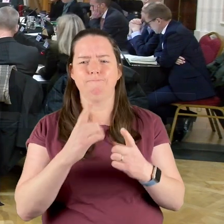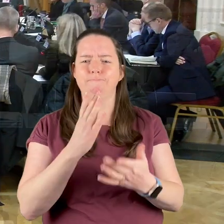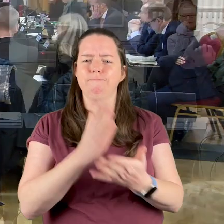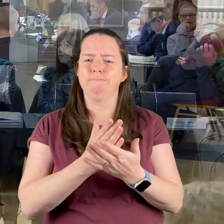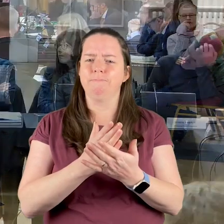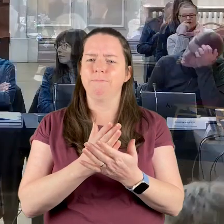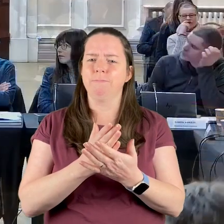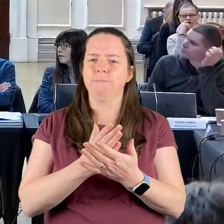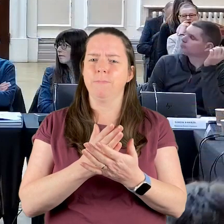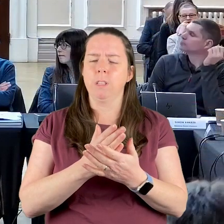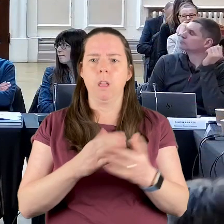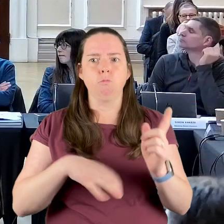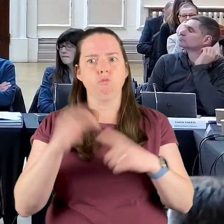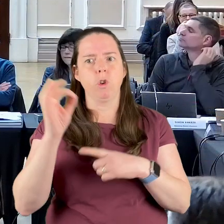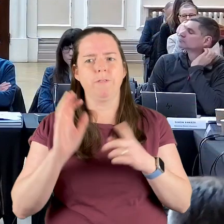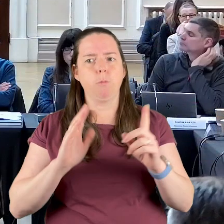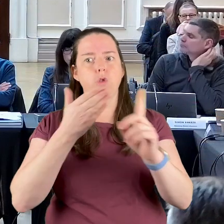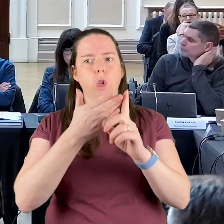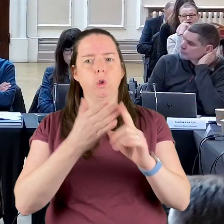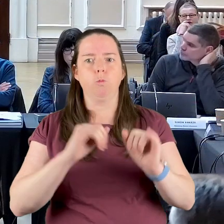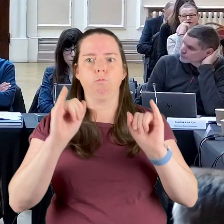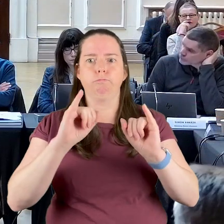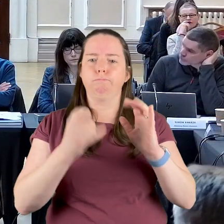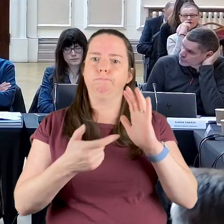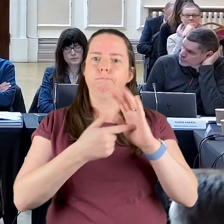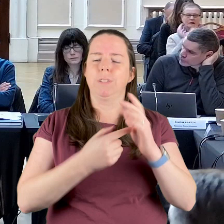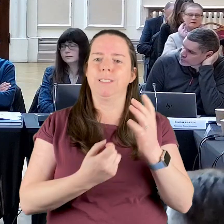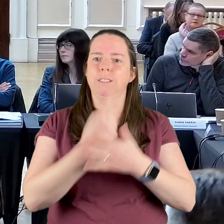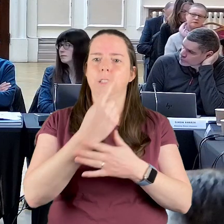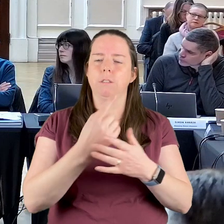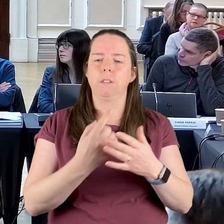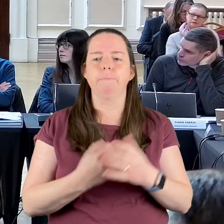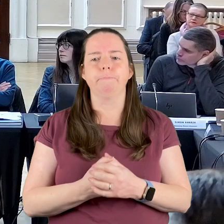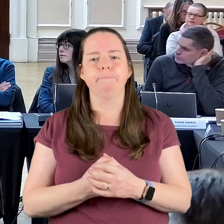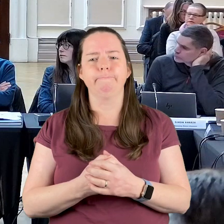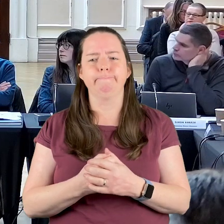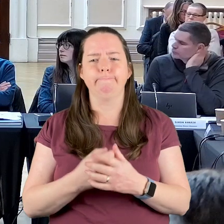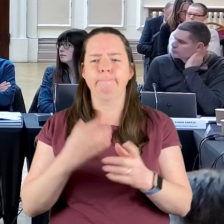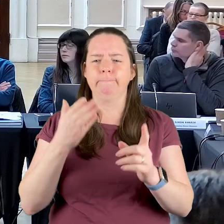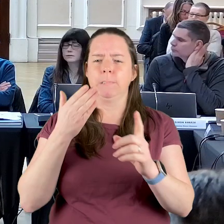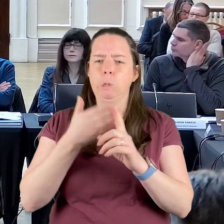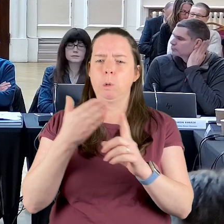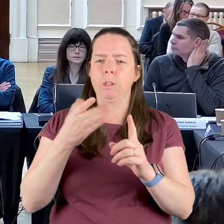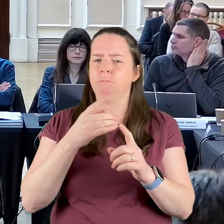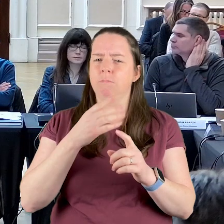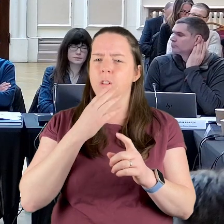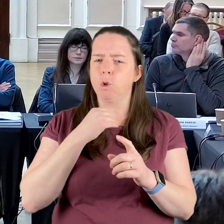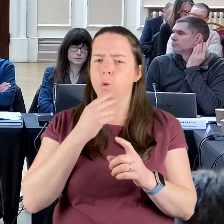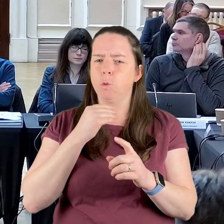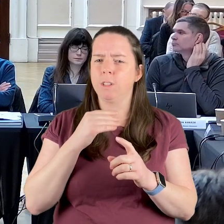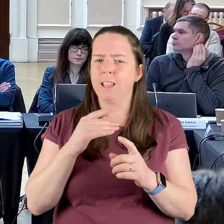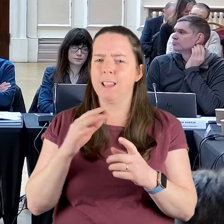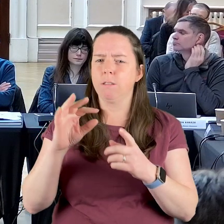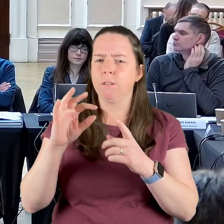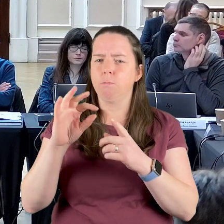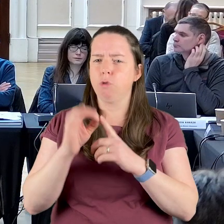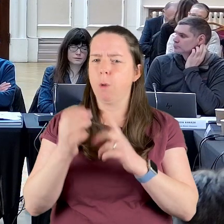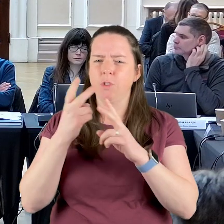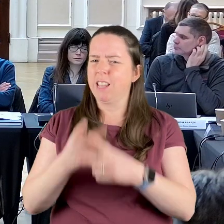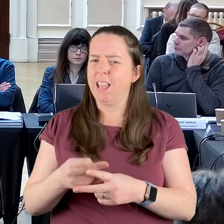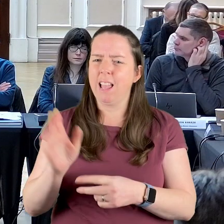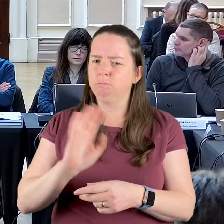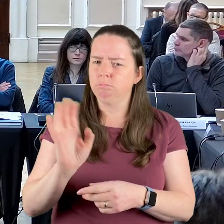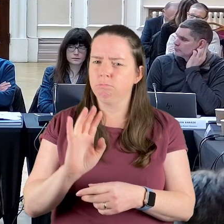you. Thanks, Gloria. And it seems like a really improved approach to significant incidents and